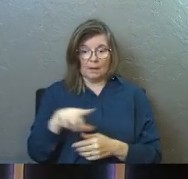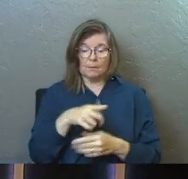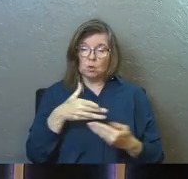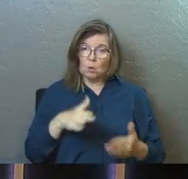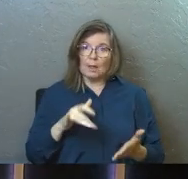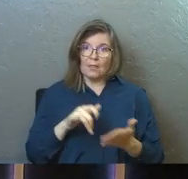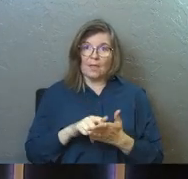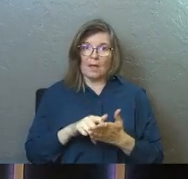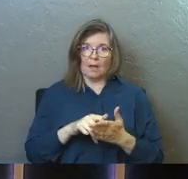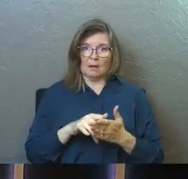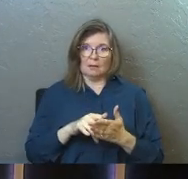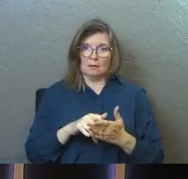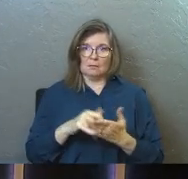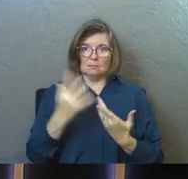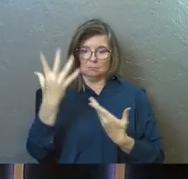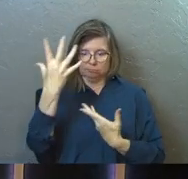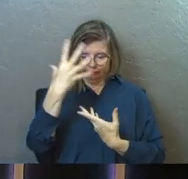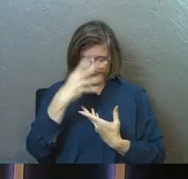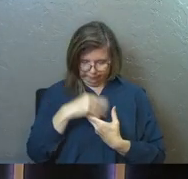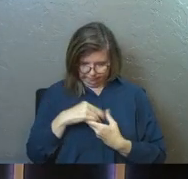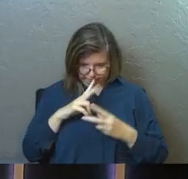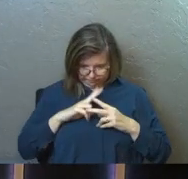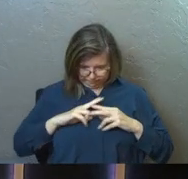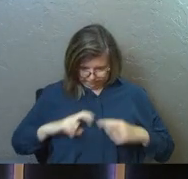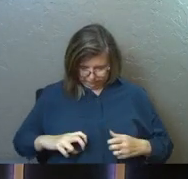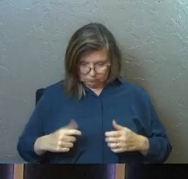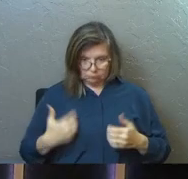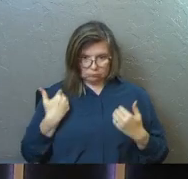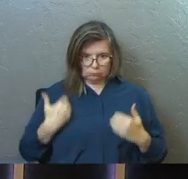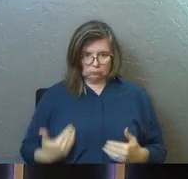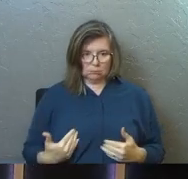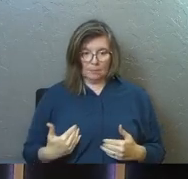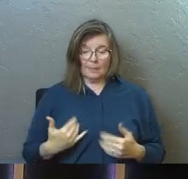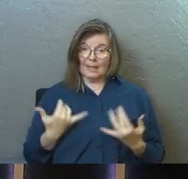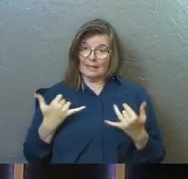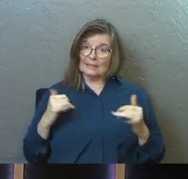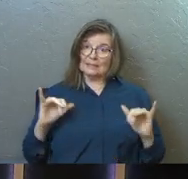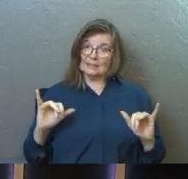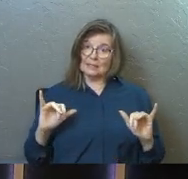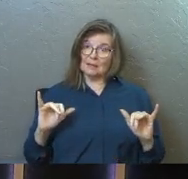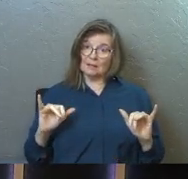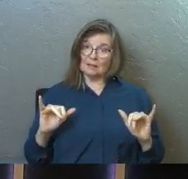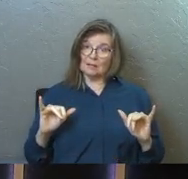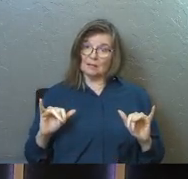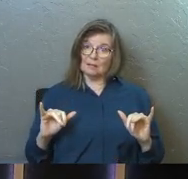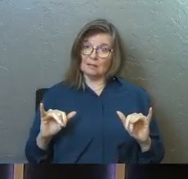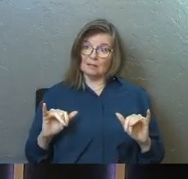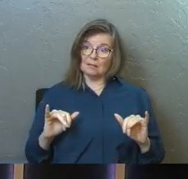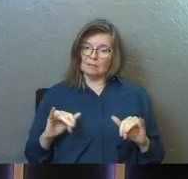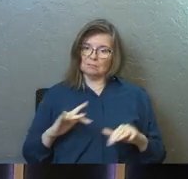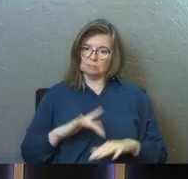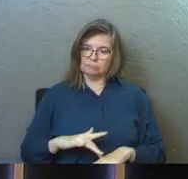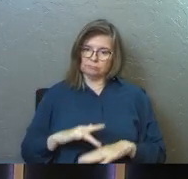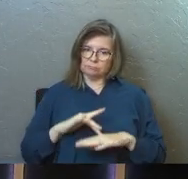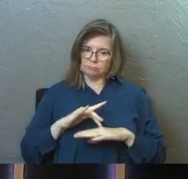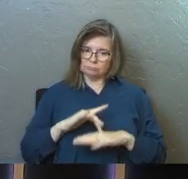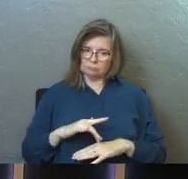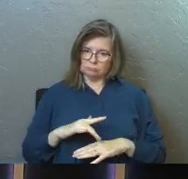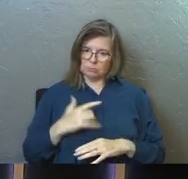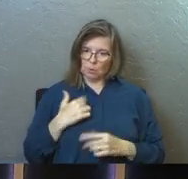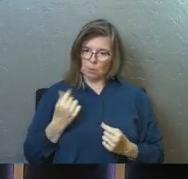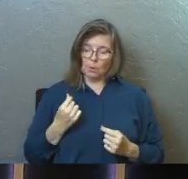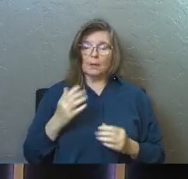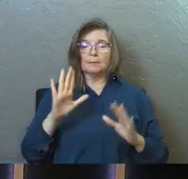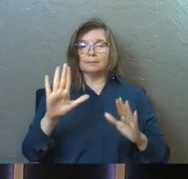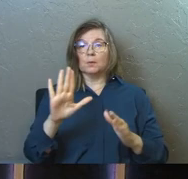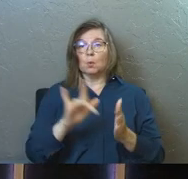And you let that be spoken over you. And it's still over you. And